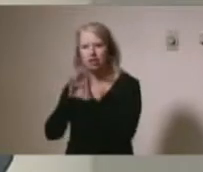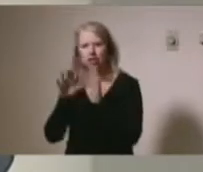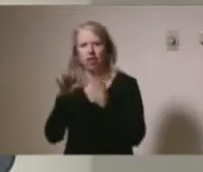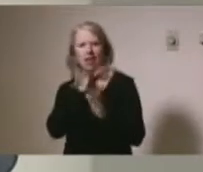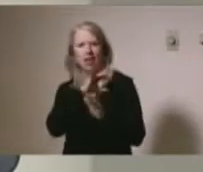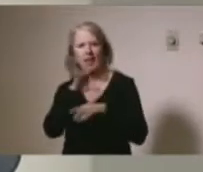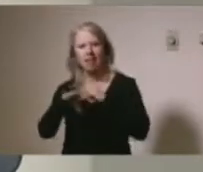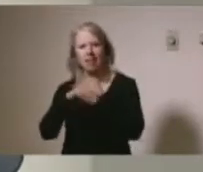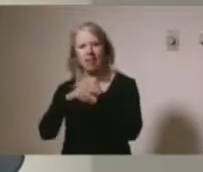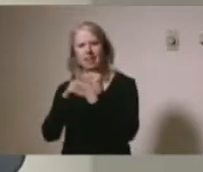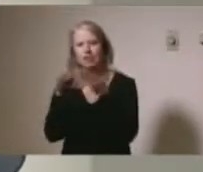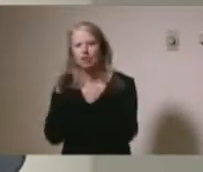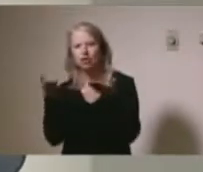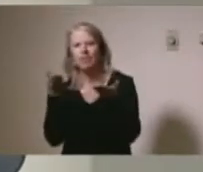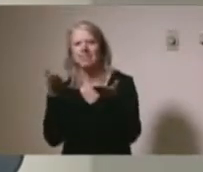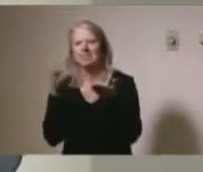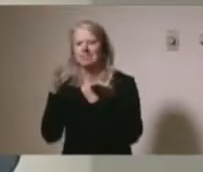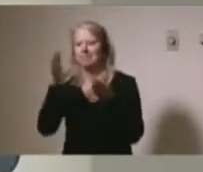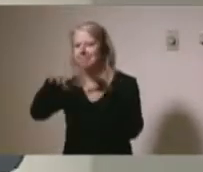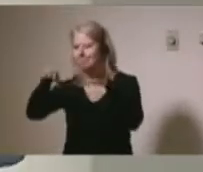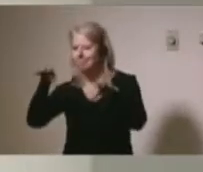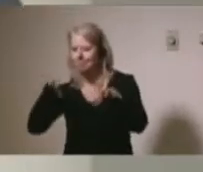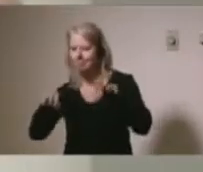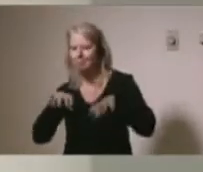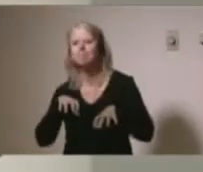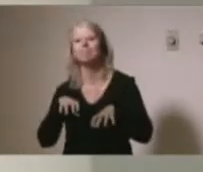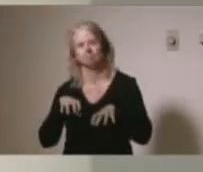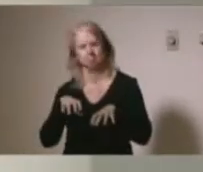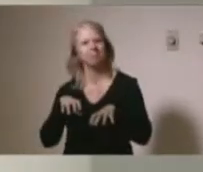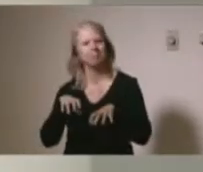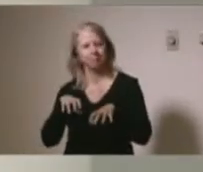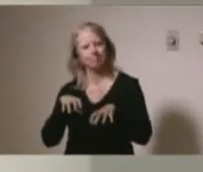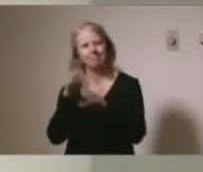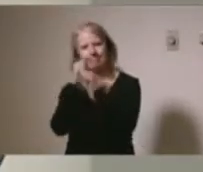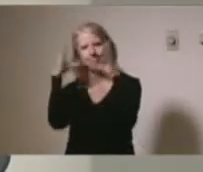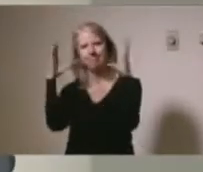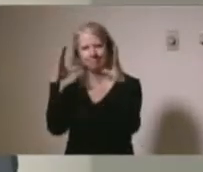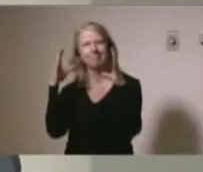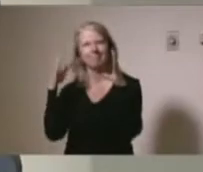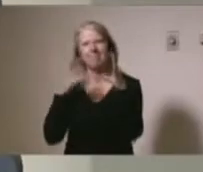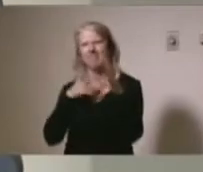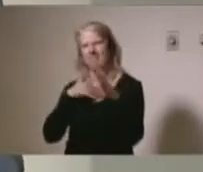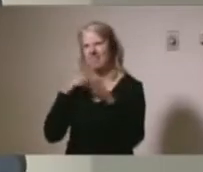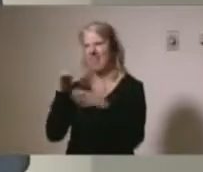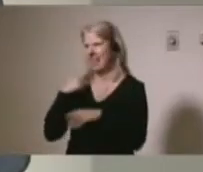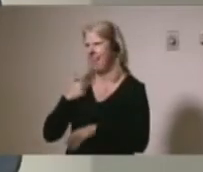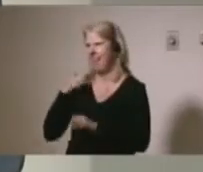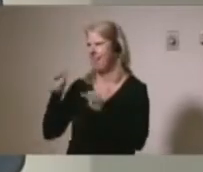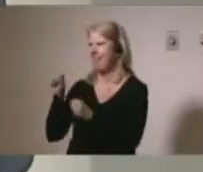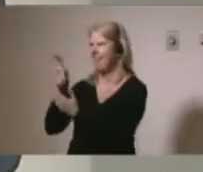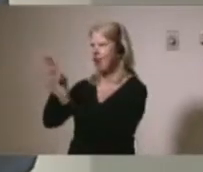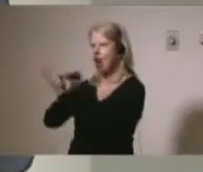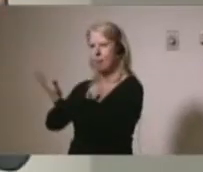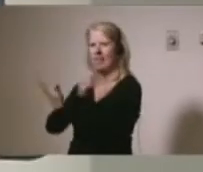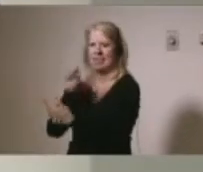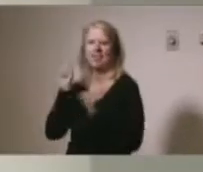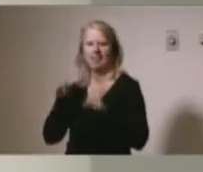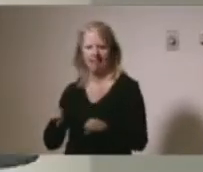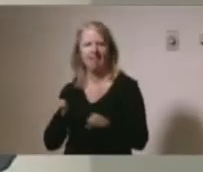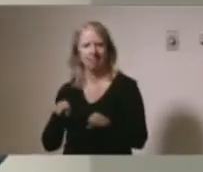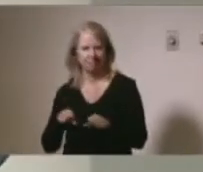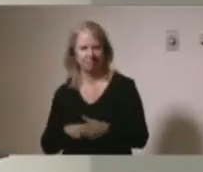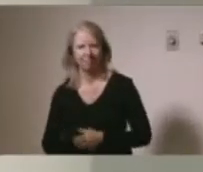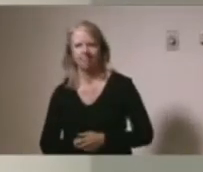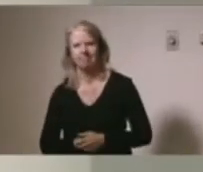services, your different corners, we can see that we could do the same thing and reproduce that model here